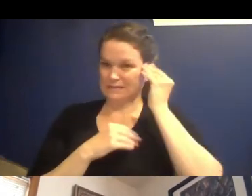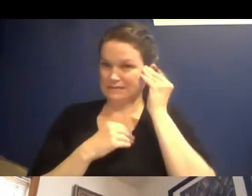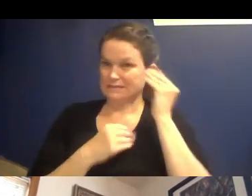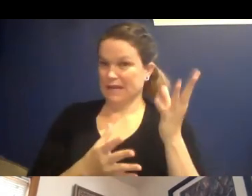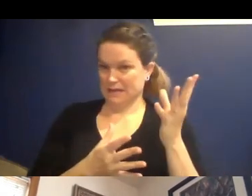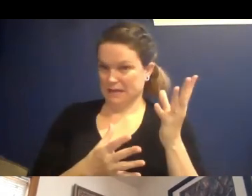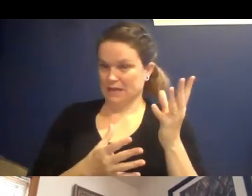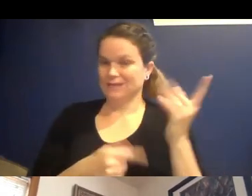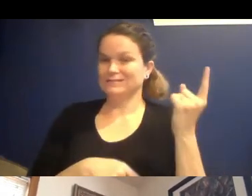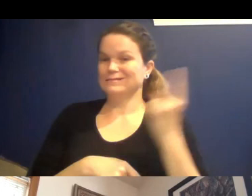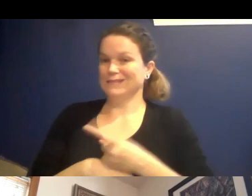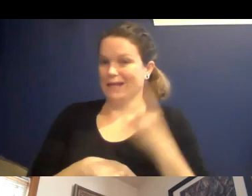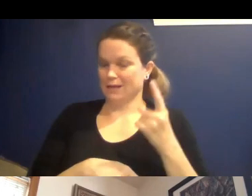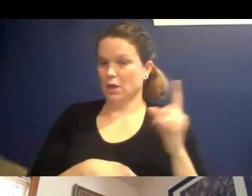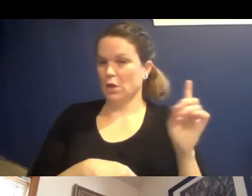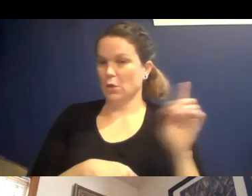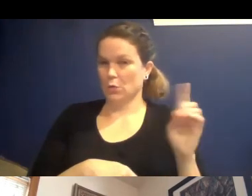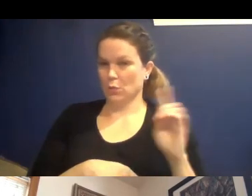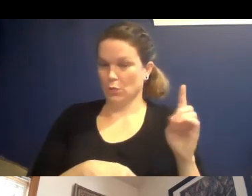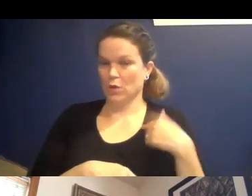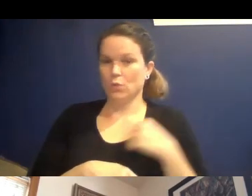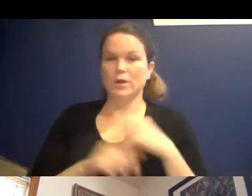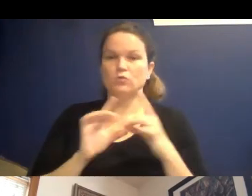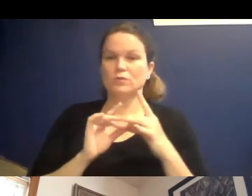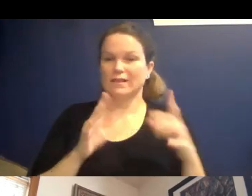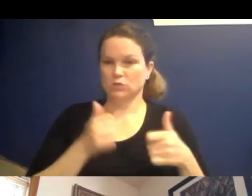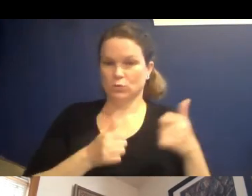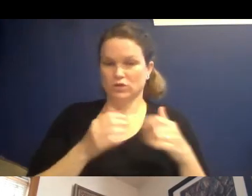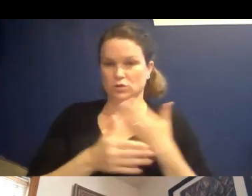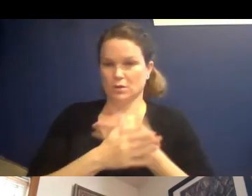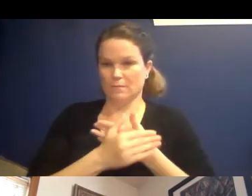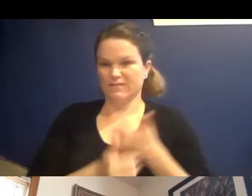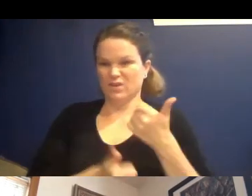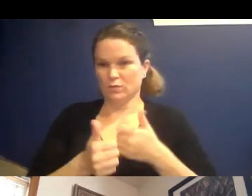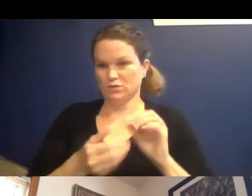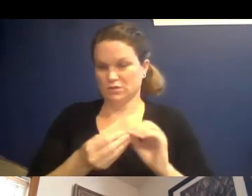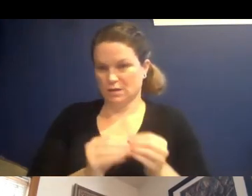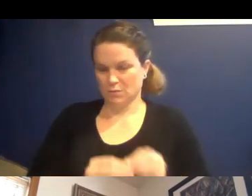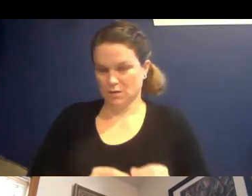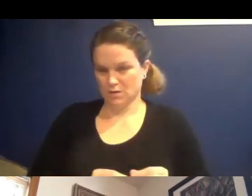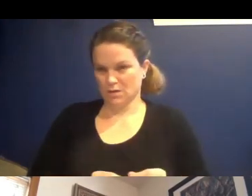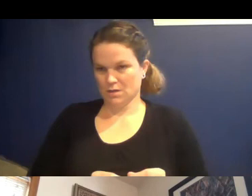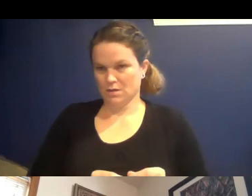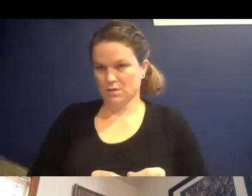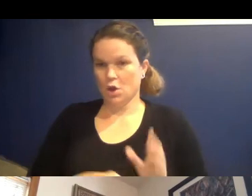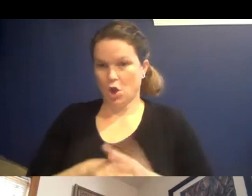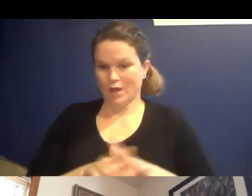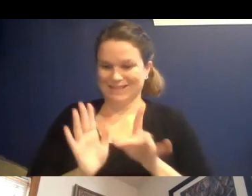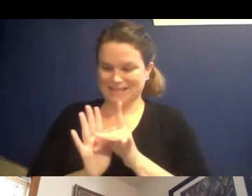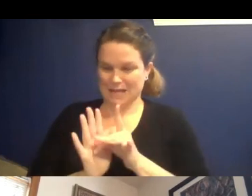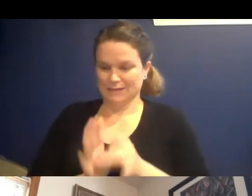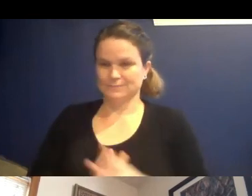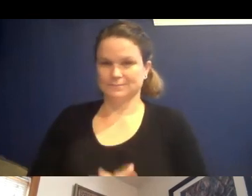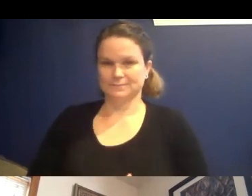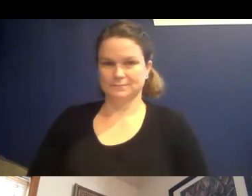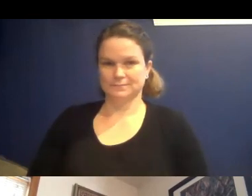of the date and where we released which butterfly and which number would be on the tag.